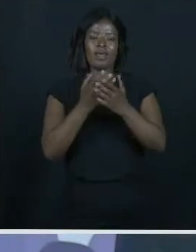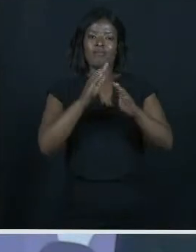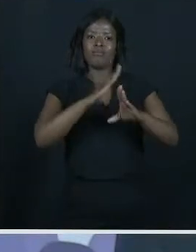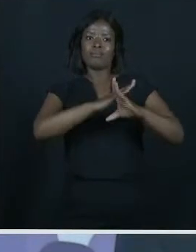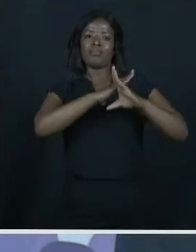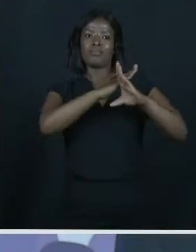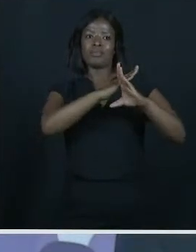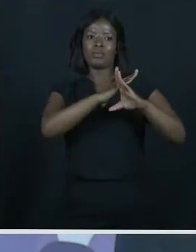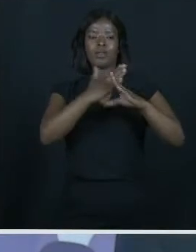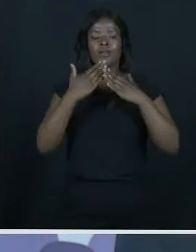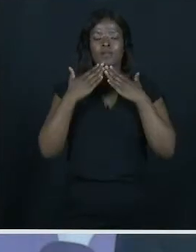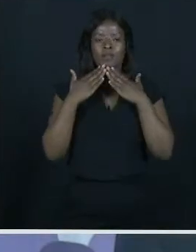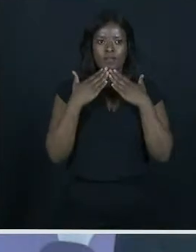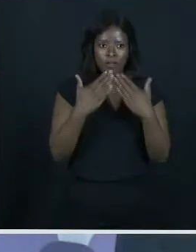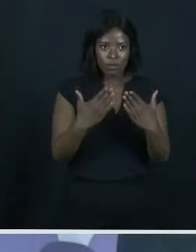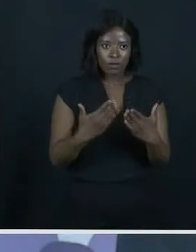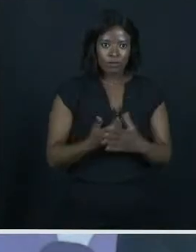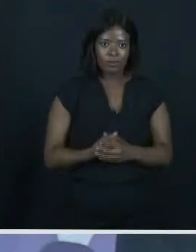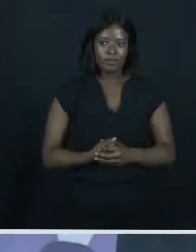us. Thank you very much.